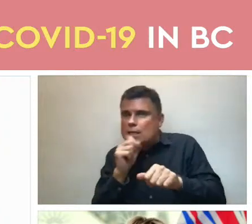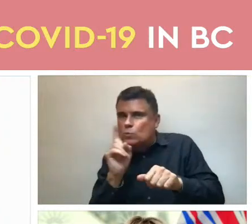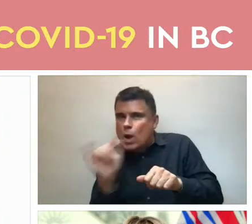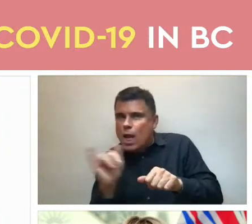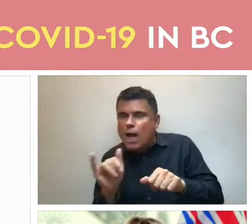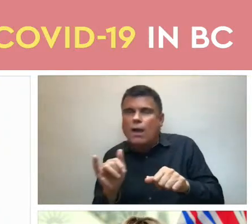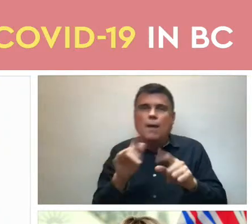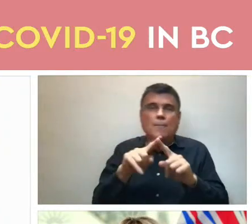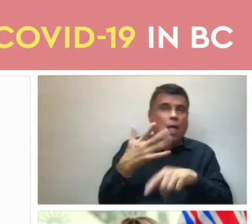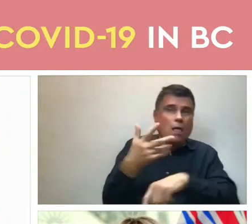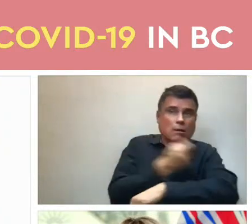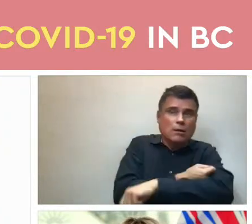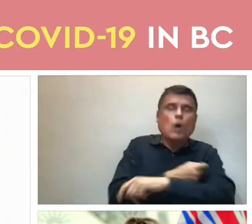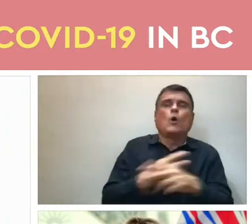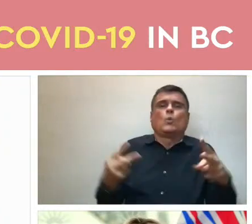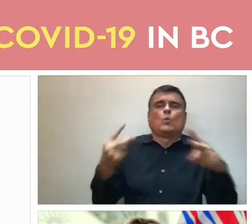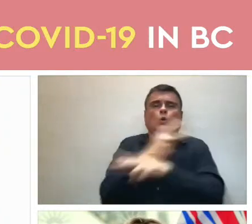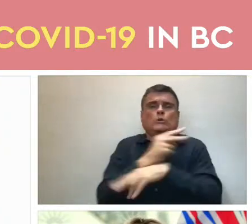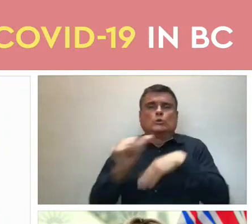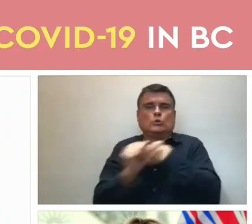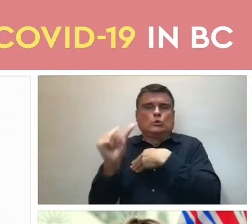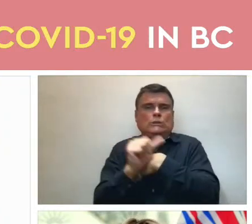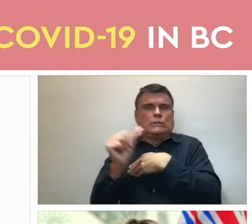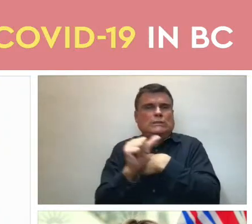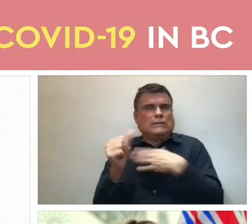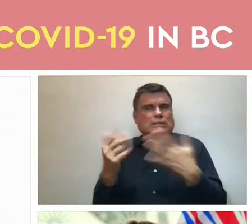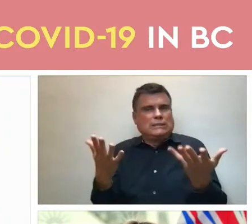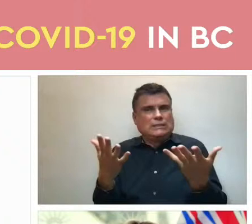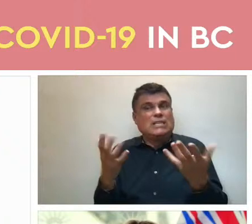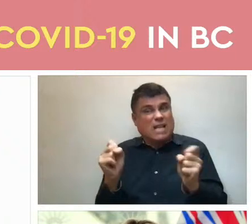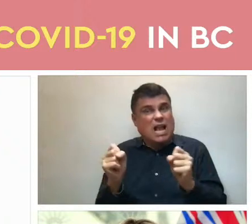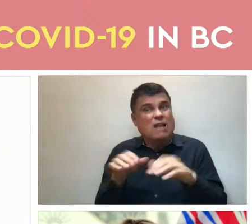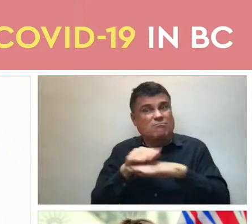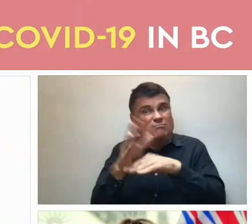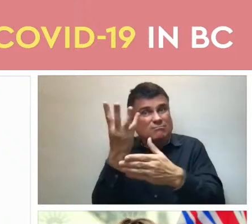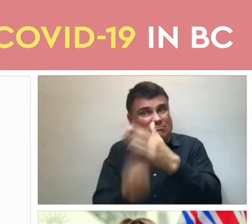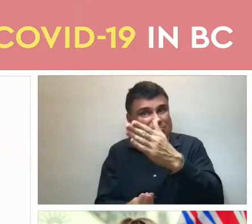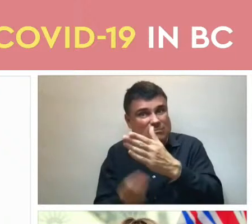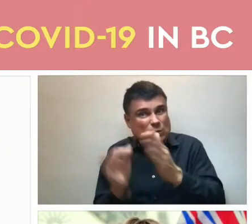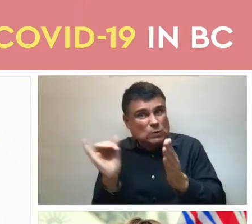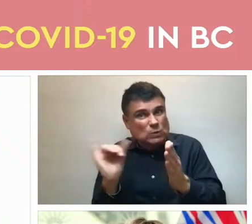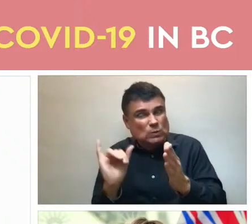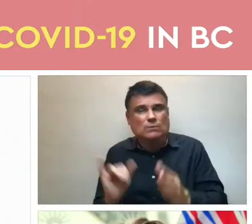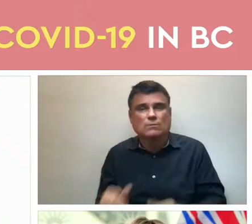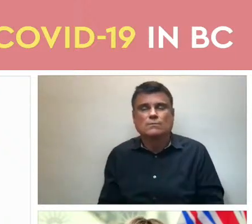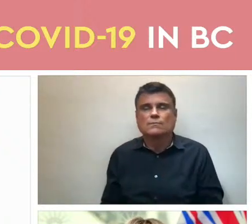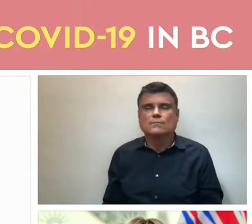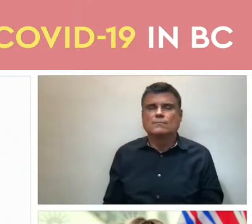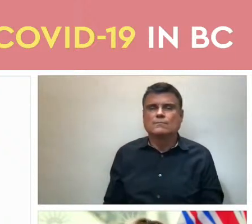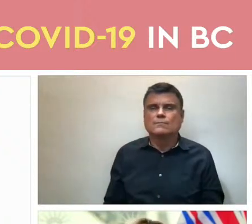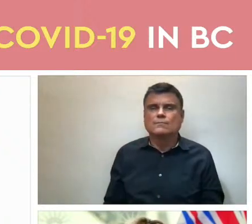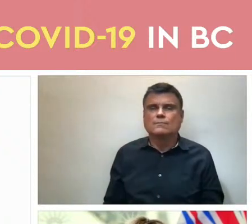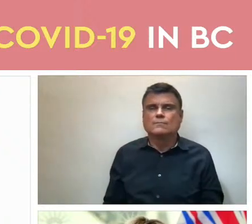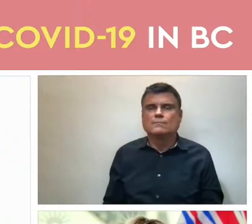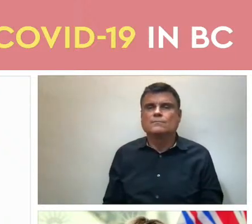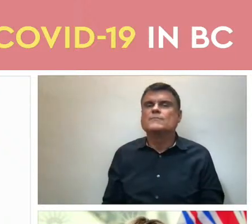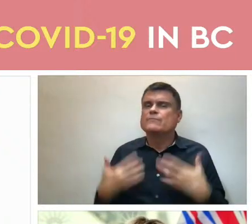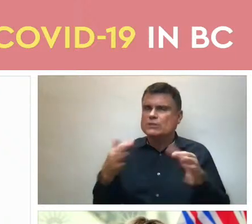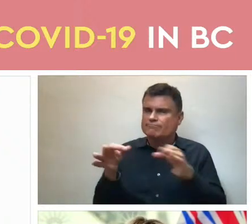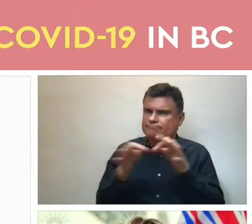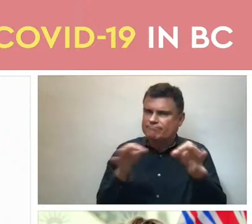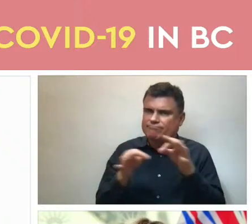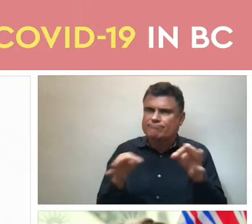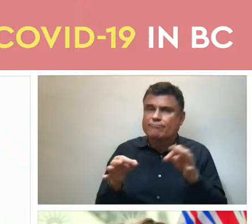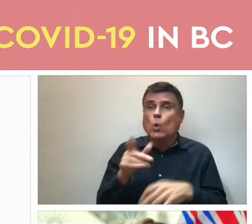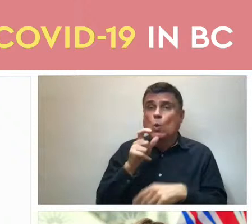critical care, and put you at risk of dying. I talked about the breakthrough cases that we had in people who have been